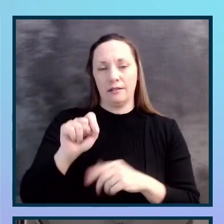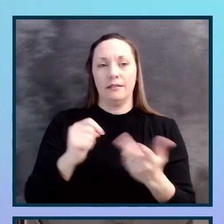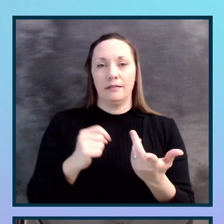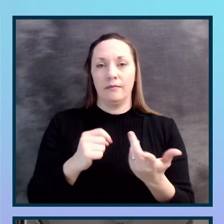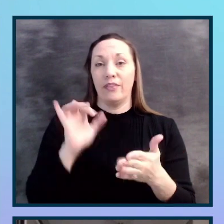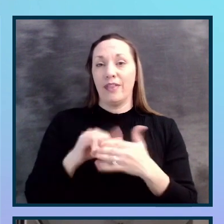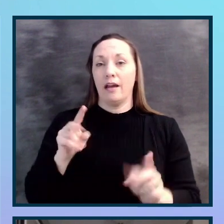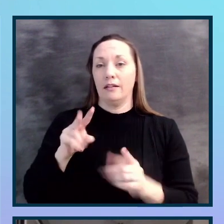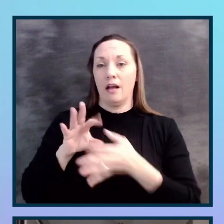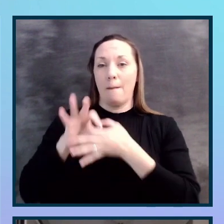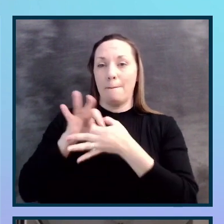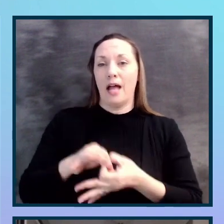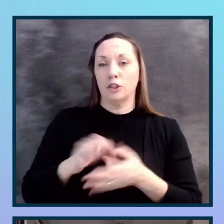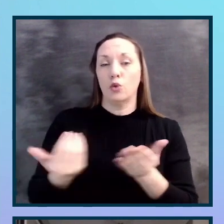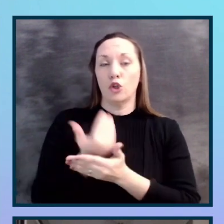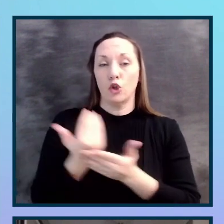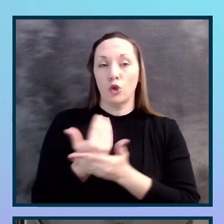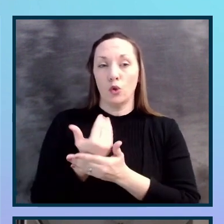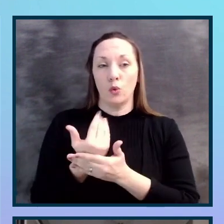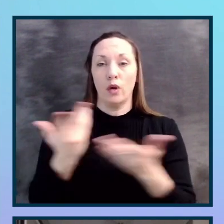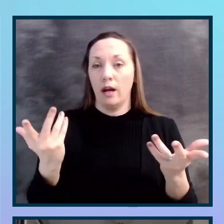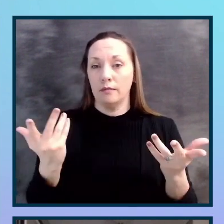This applies to the new